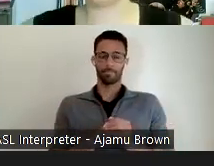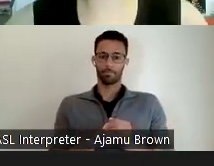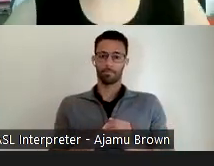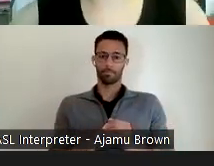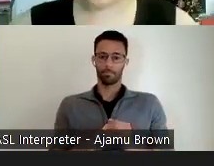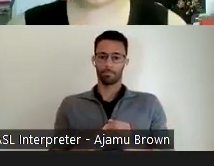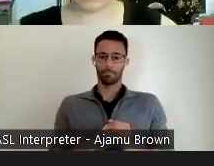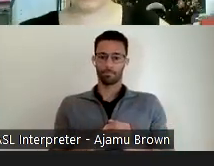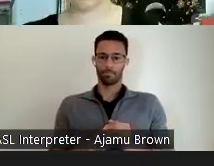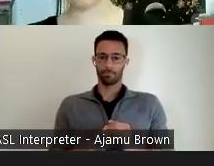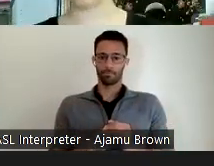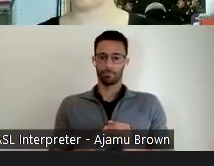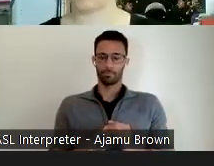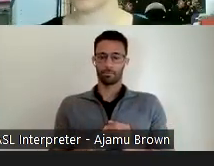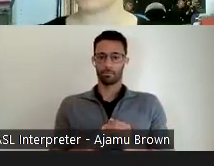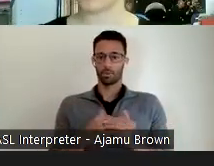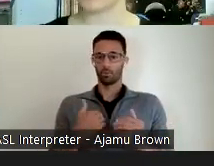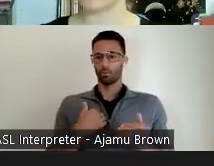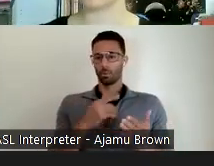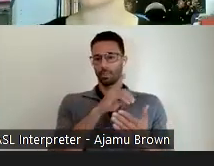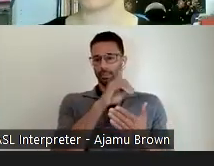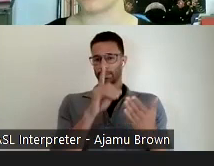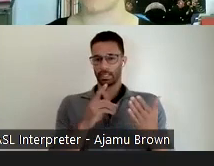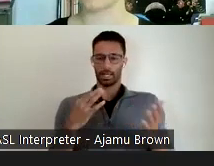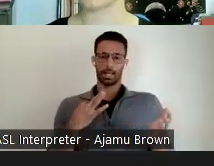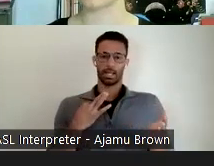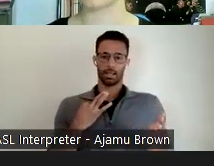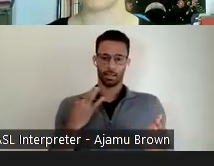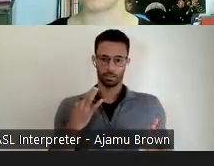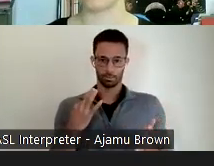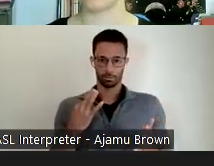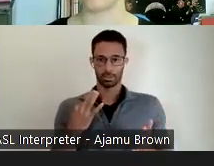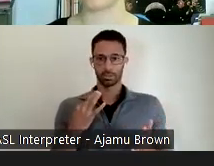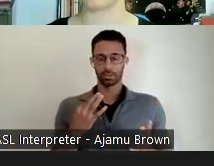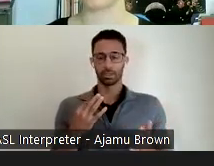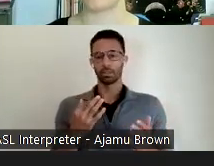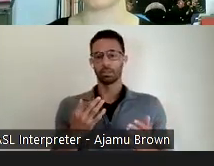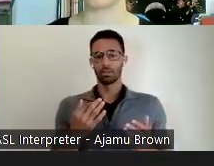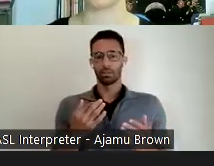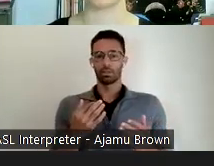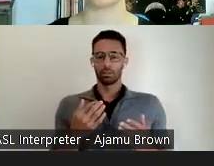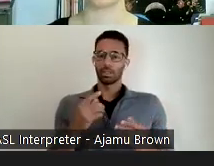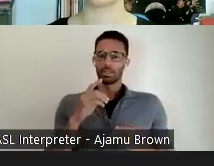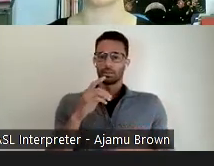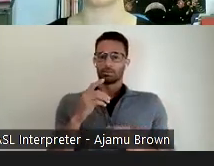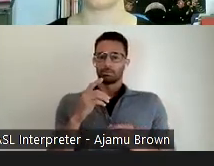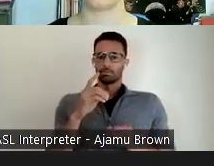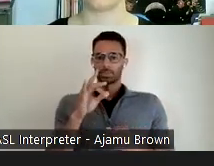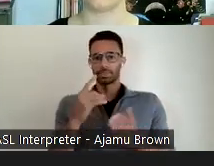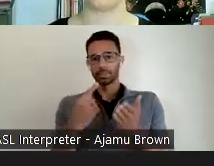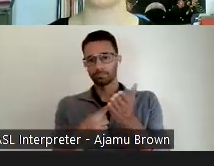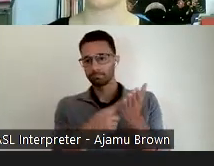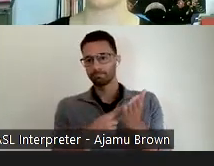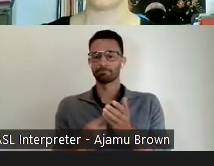So in terms of design, eligibility was a conversation that we had a couple back and forth with